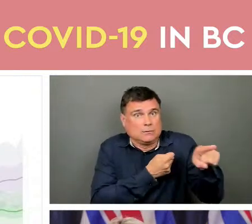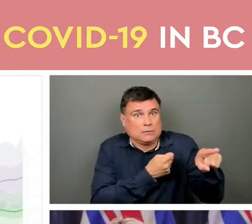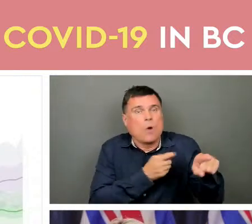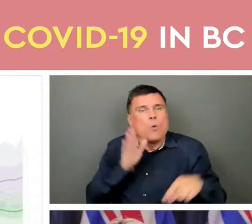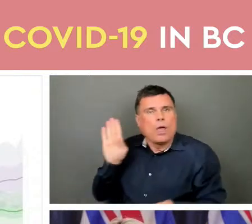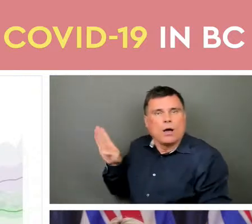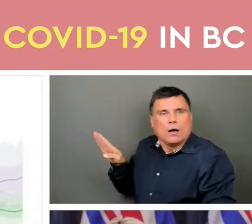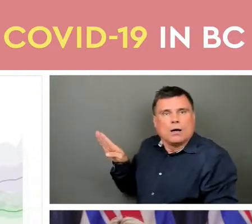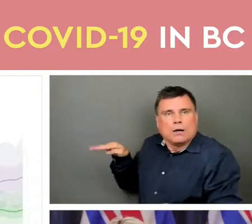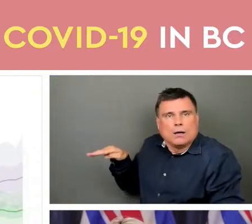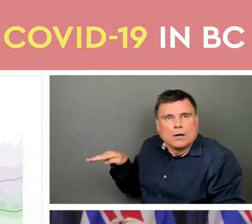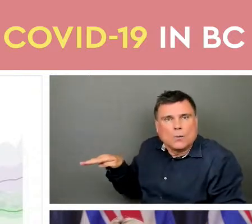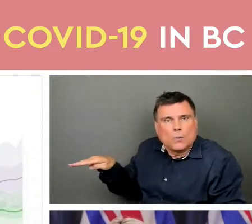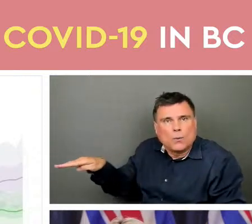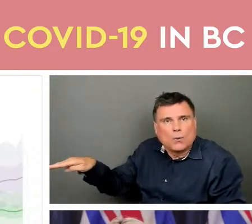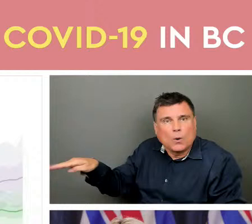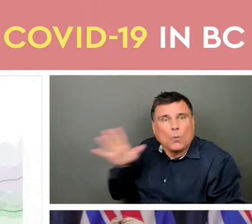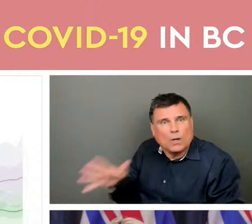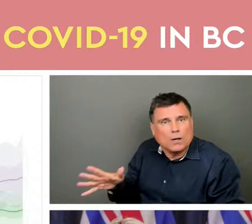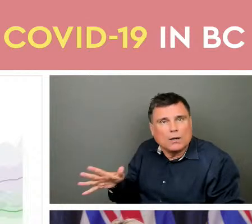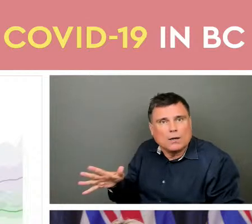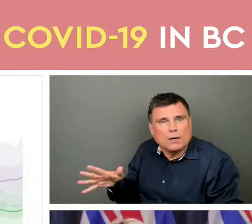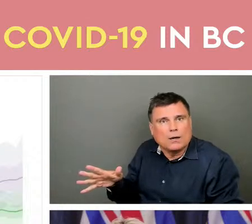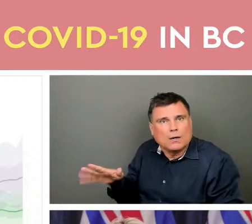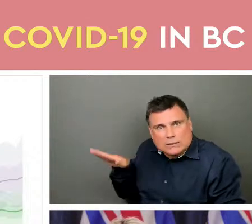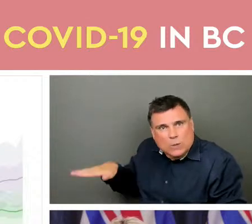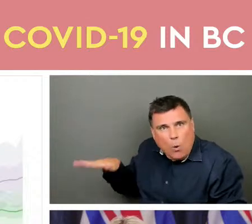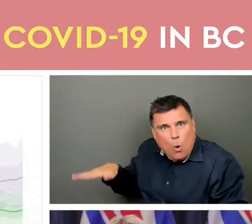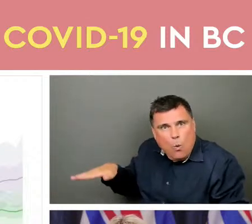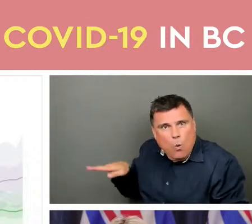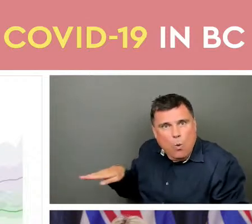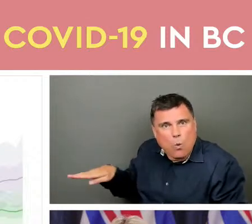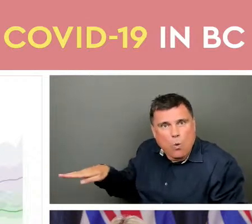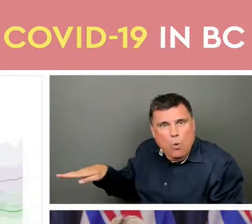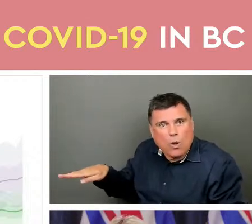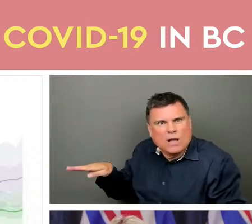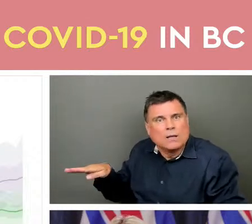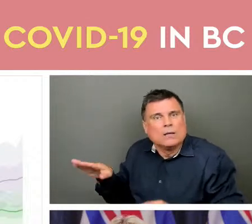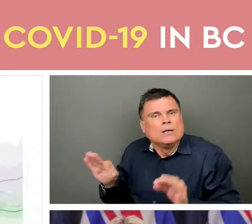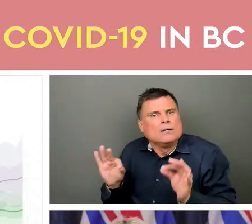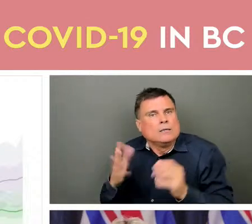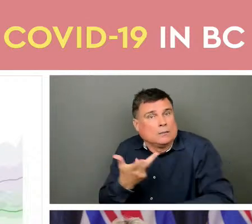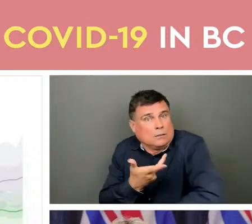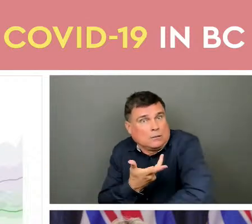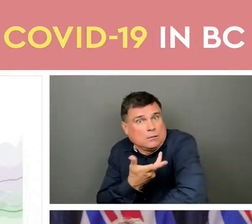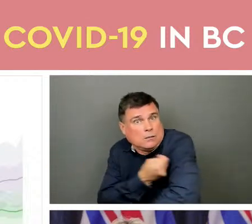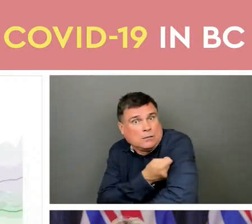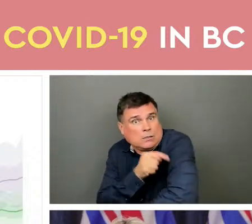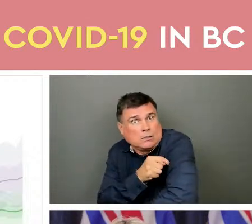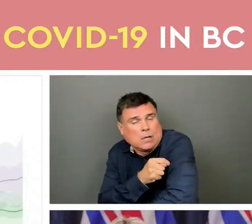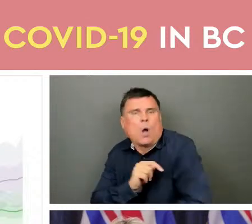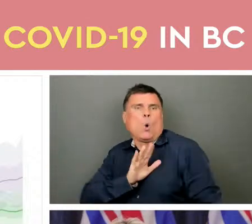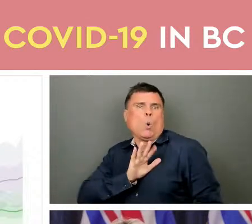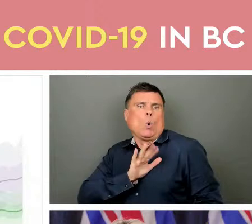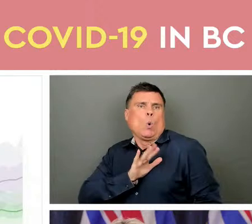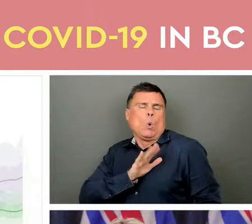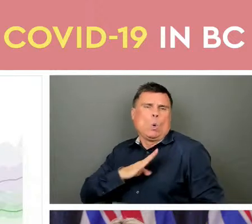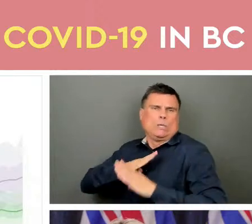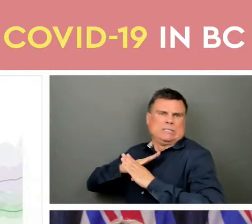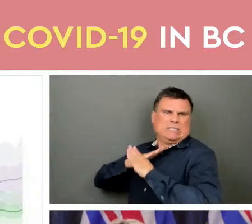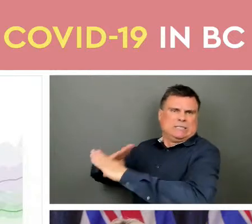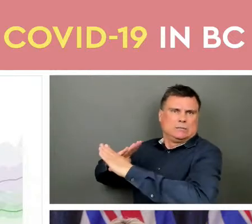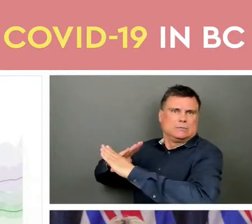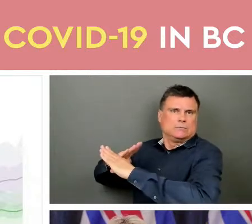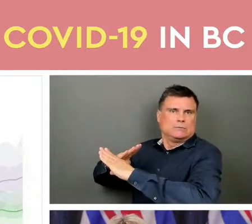and hospitalizations will level off. So these are the things that we are learning now. We learn that this virus is, this vaccine